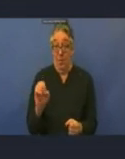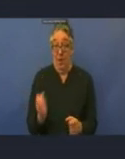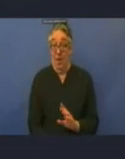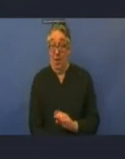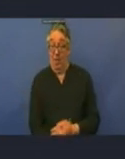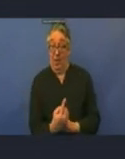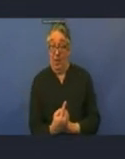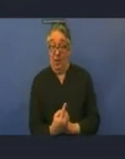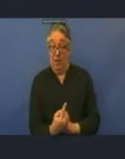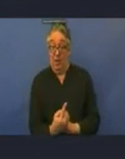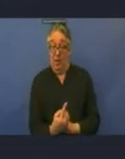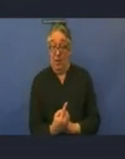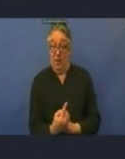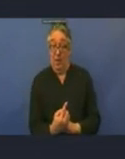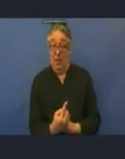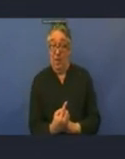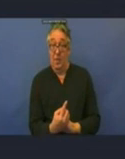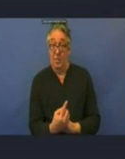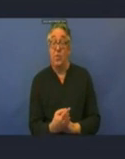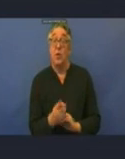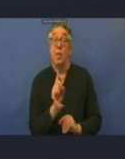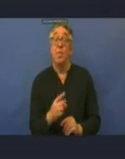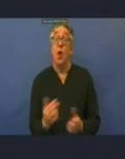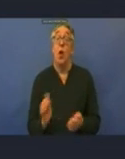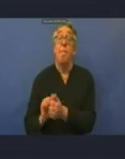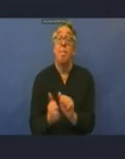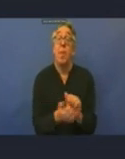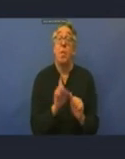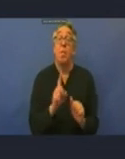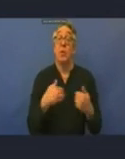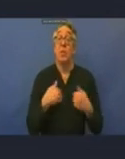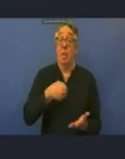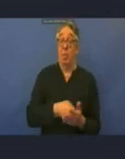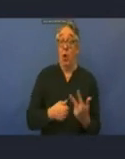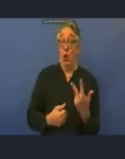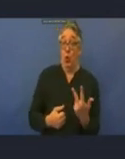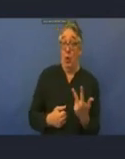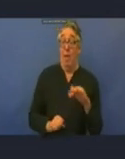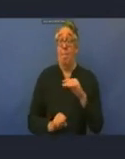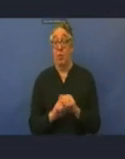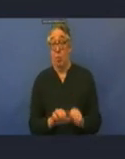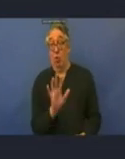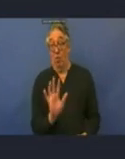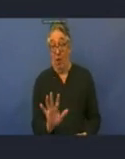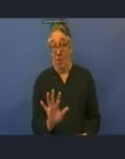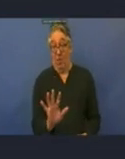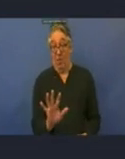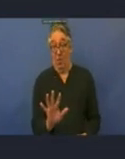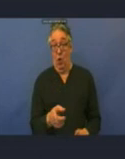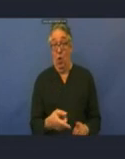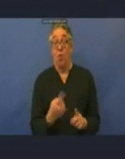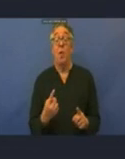to be as part of your consortium 3 to 5 partner organizations, and each coming from different